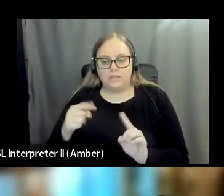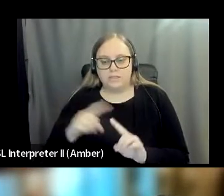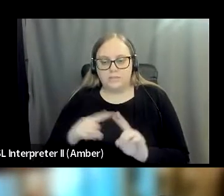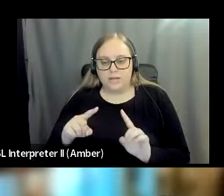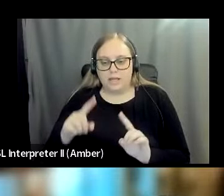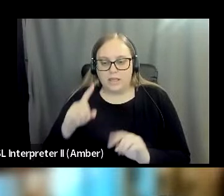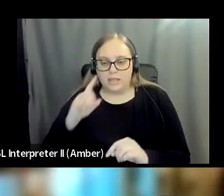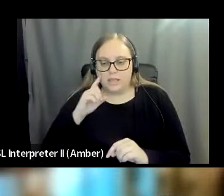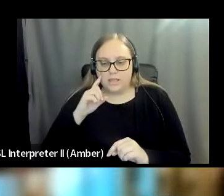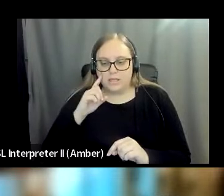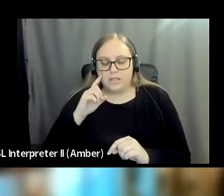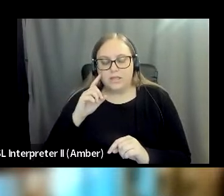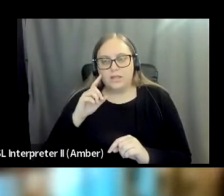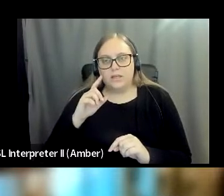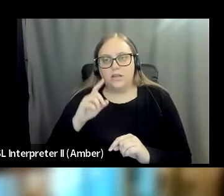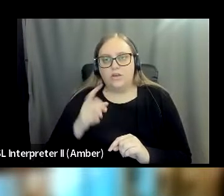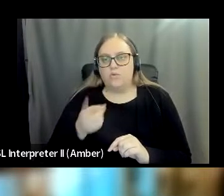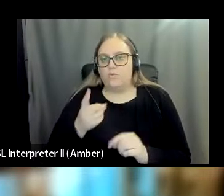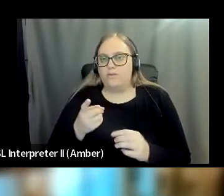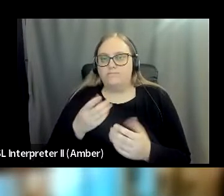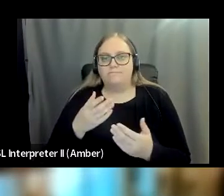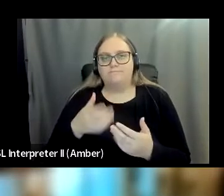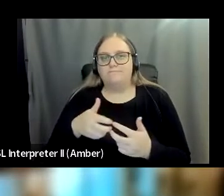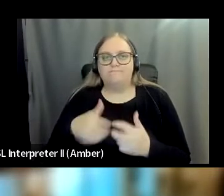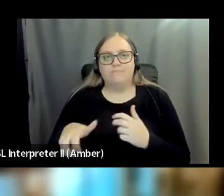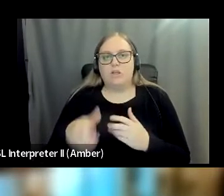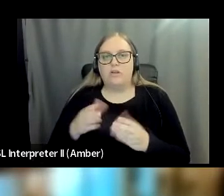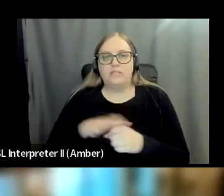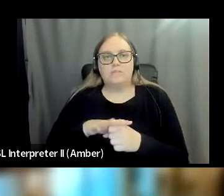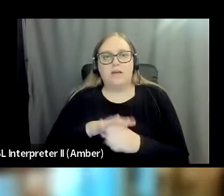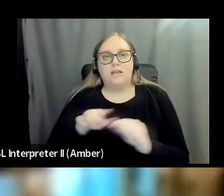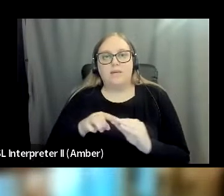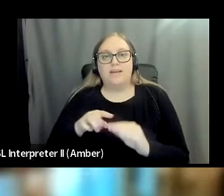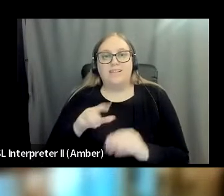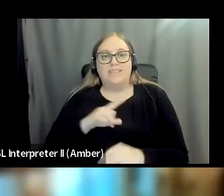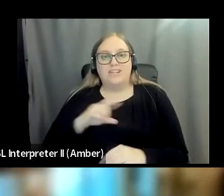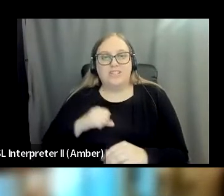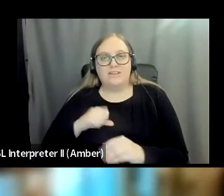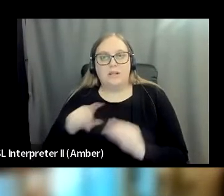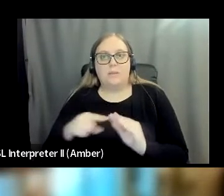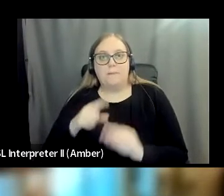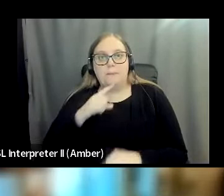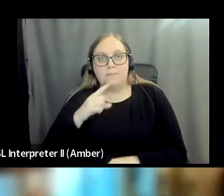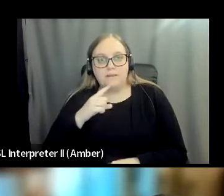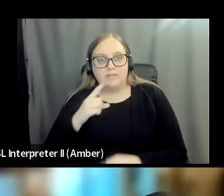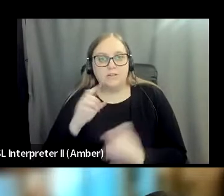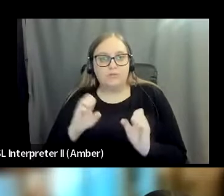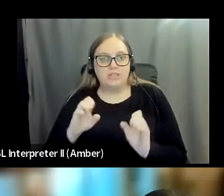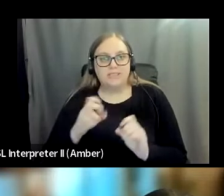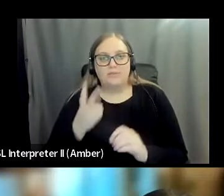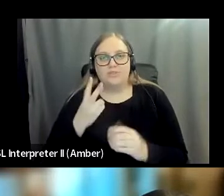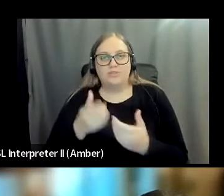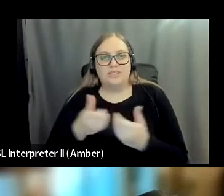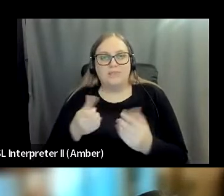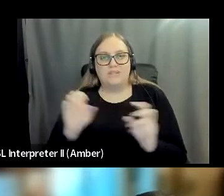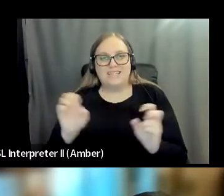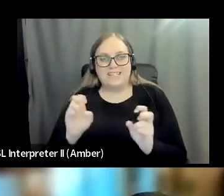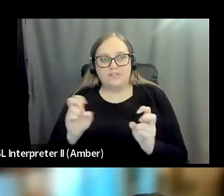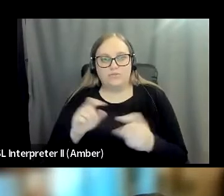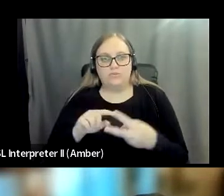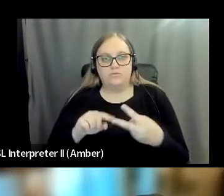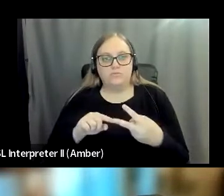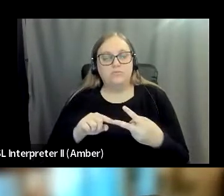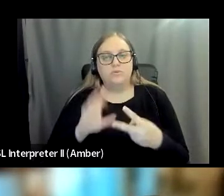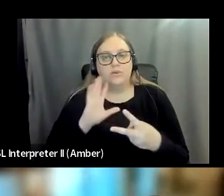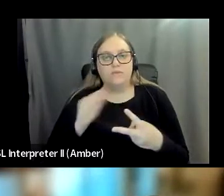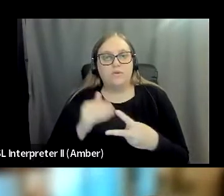one of the trouble spots of having a legislation on public emergency about two separate different issues is that sometimes we focus